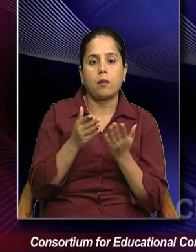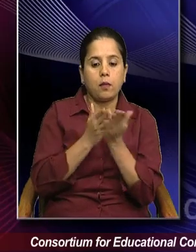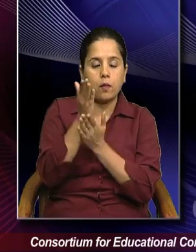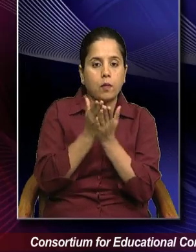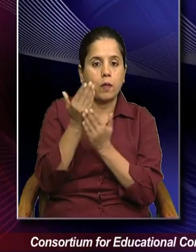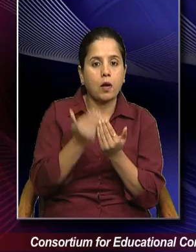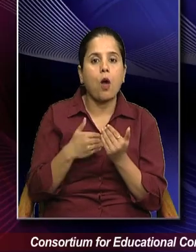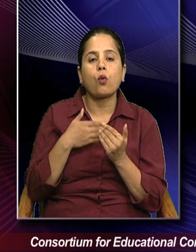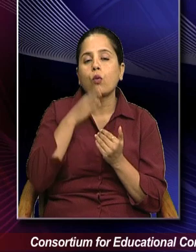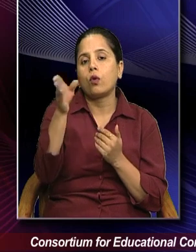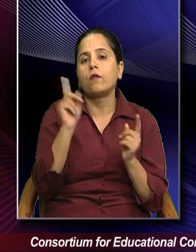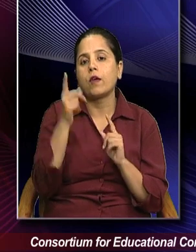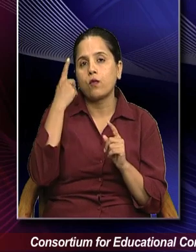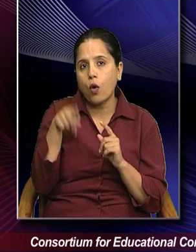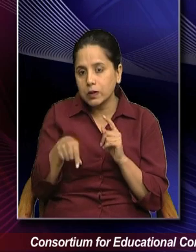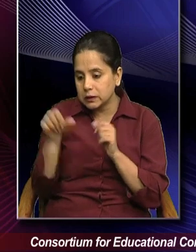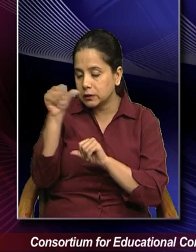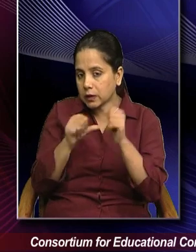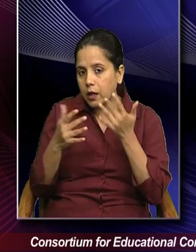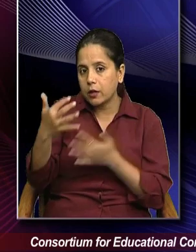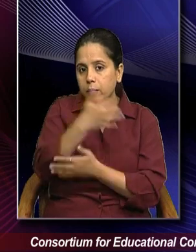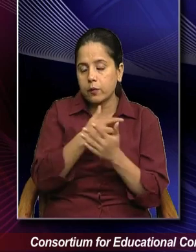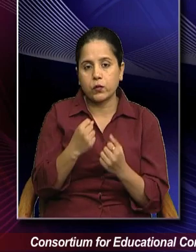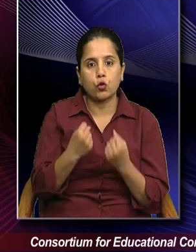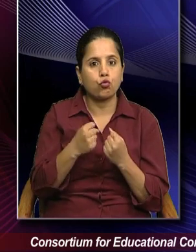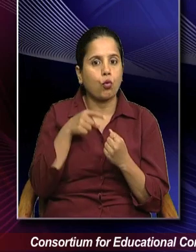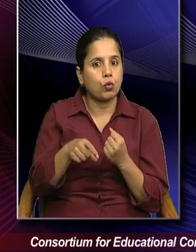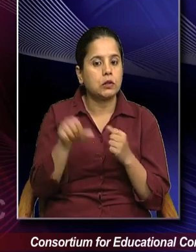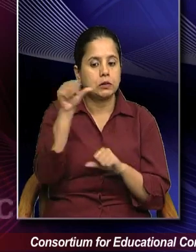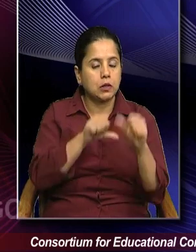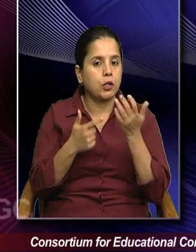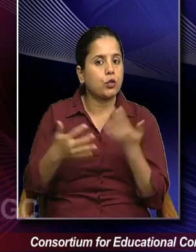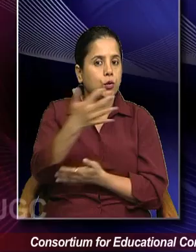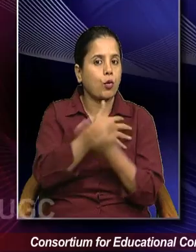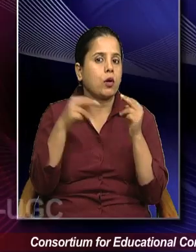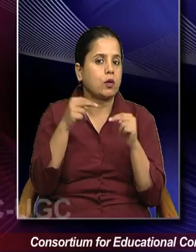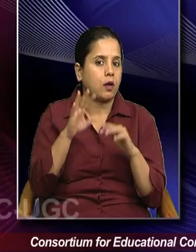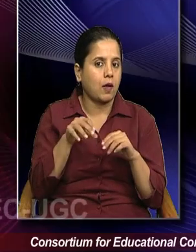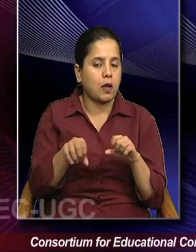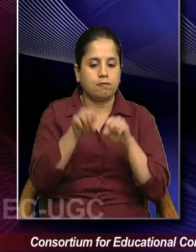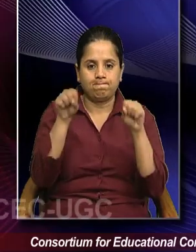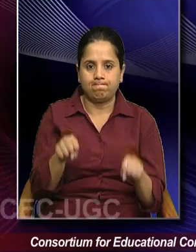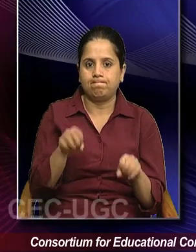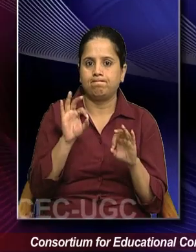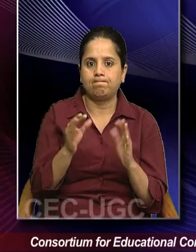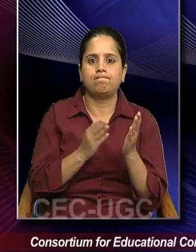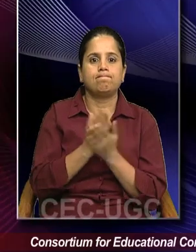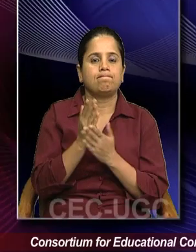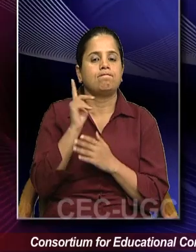we have to go for science reporting. Creating a strong science report requires a systematic approach.